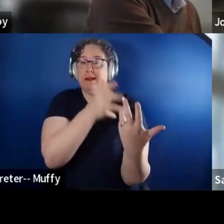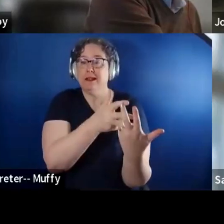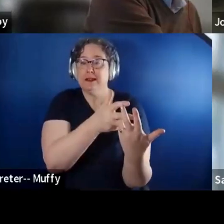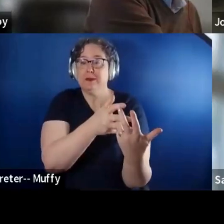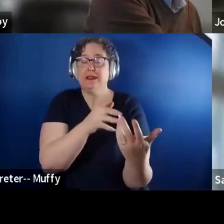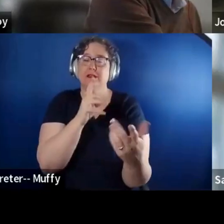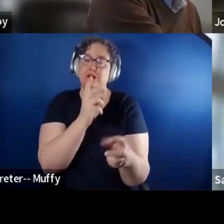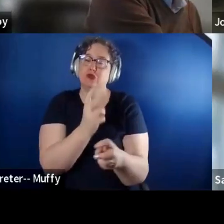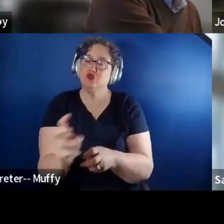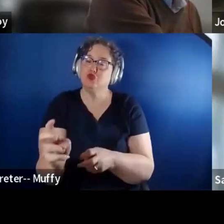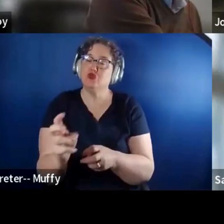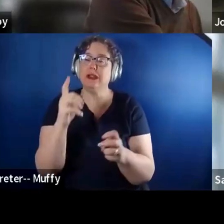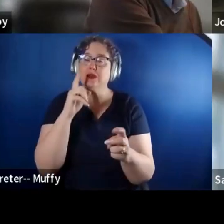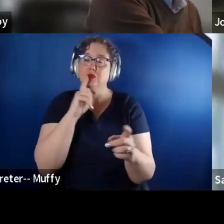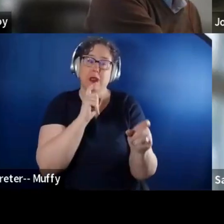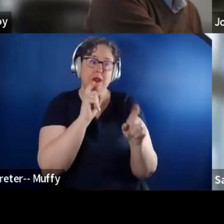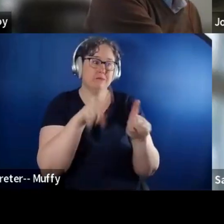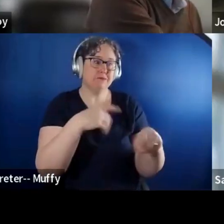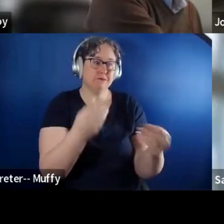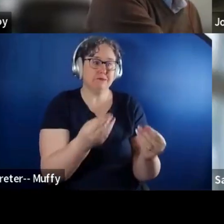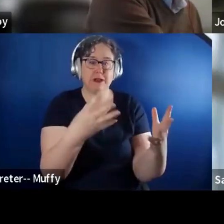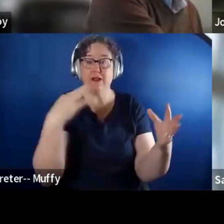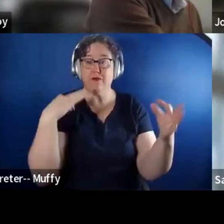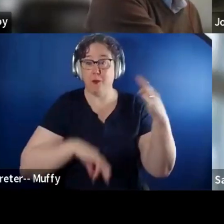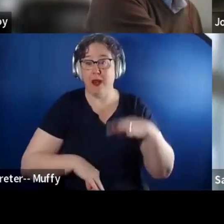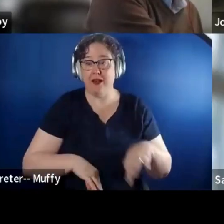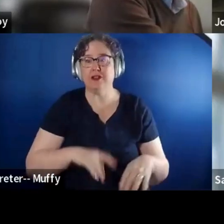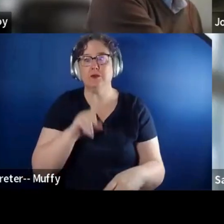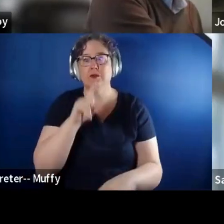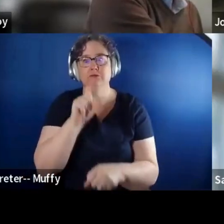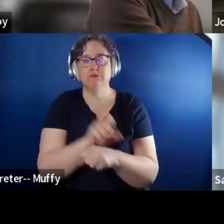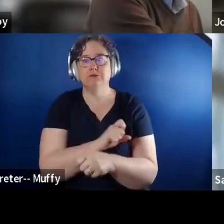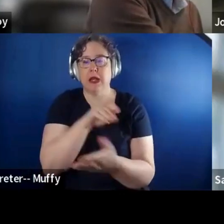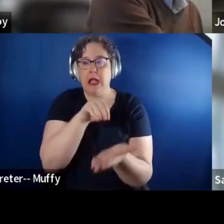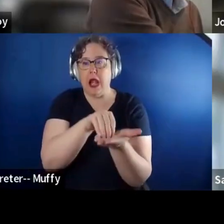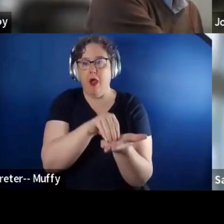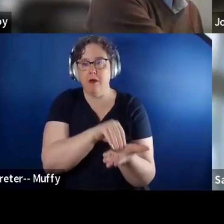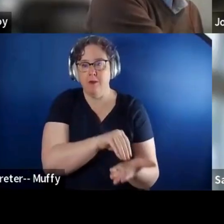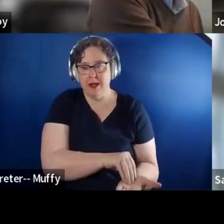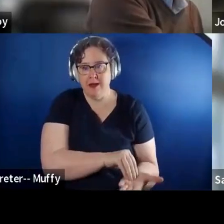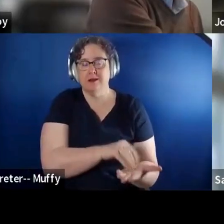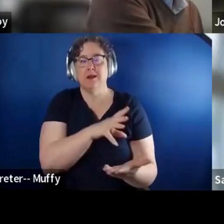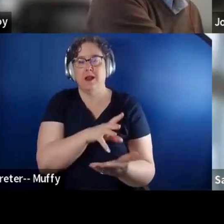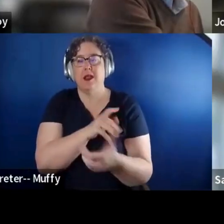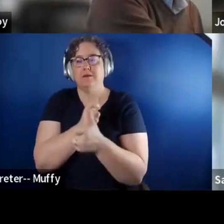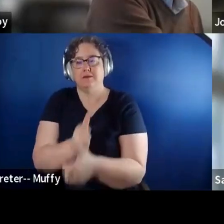sure you deliver all those benefits. So just be really careful about documentation and follow through on that.